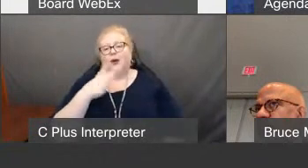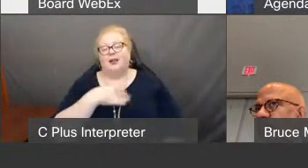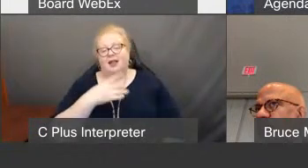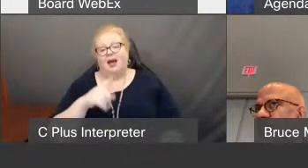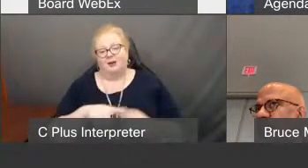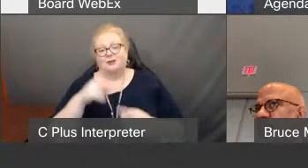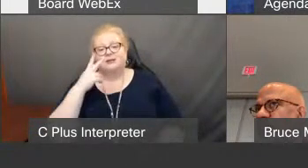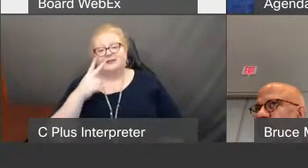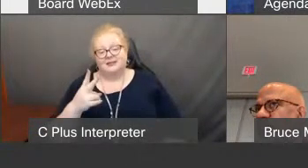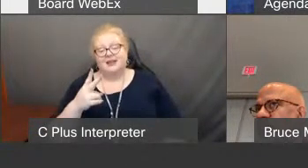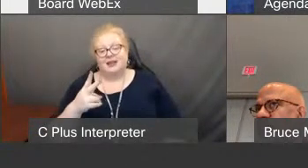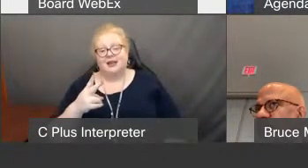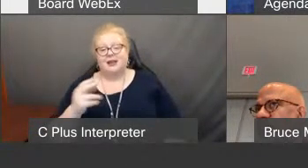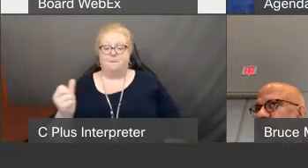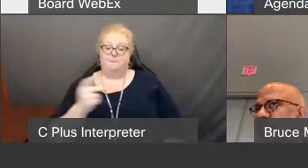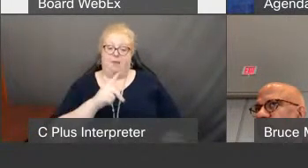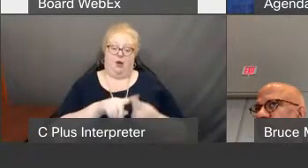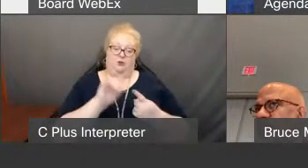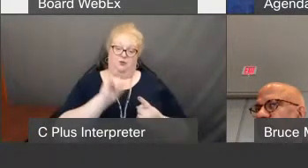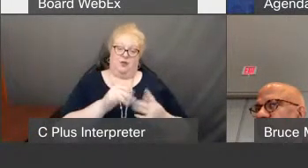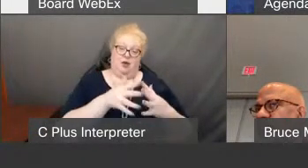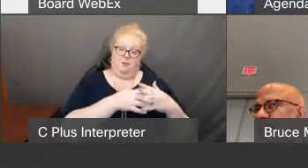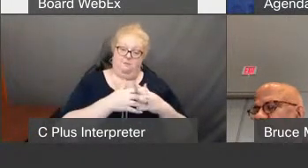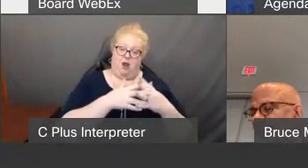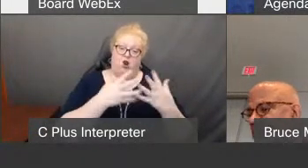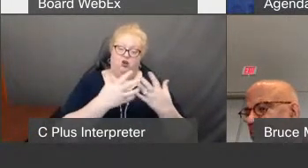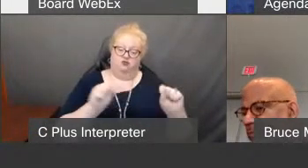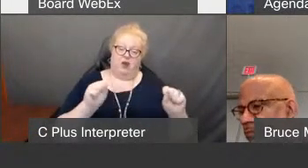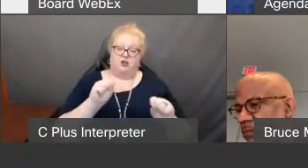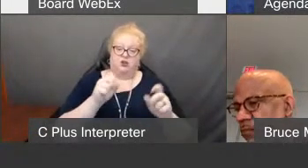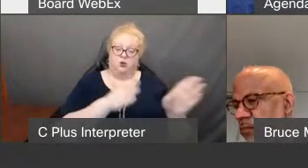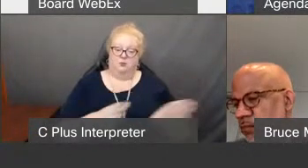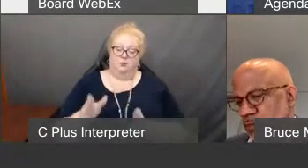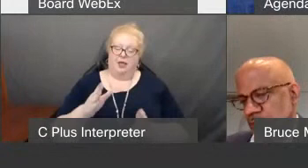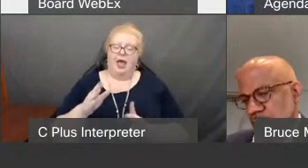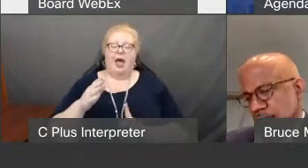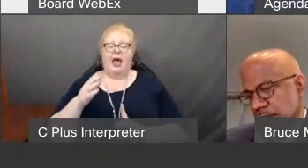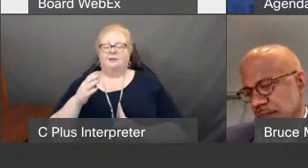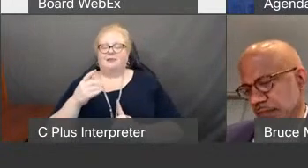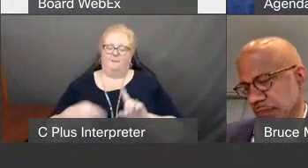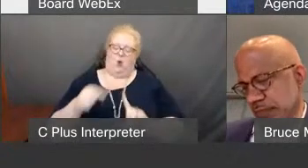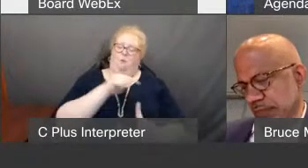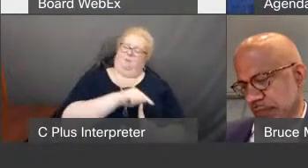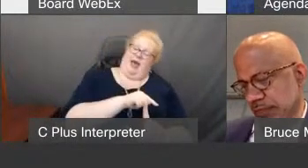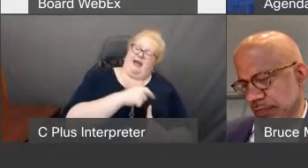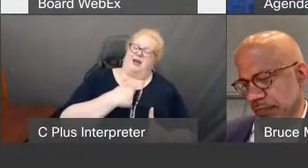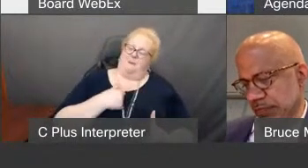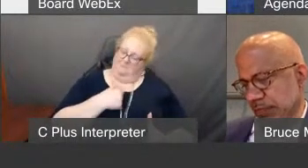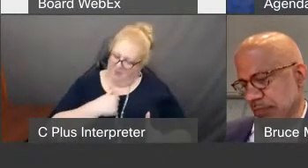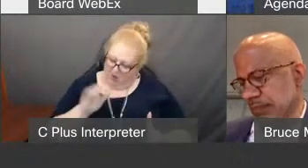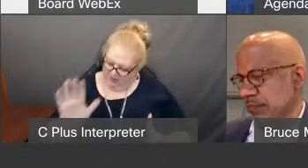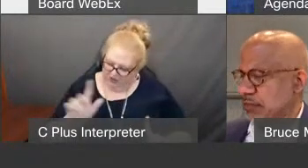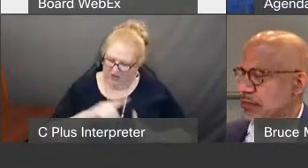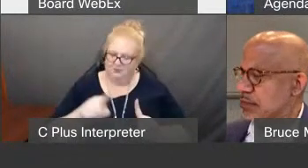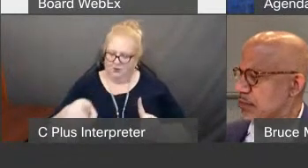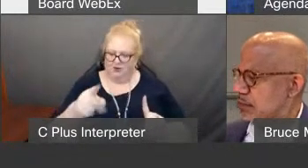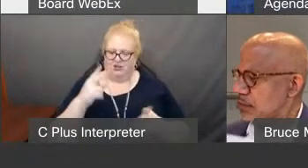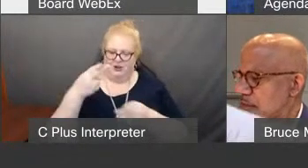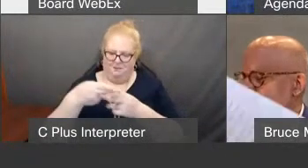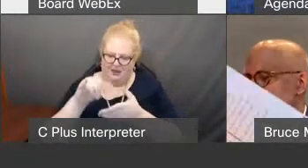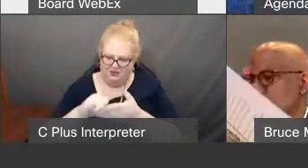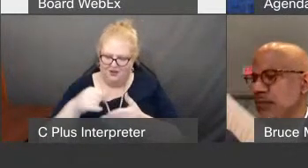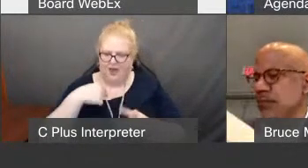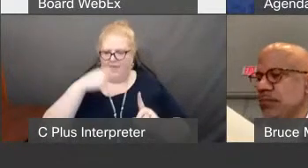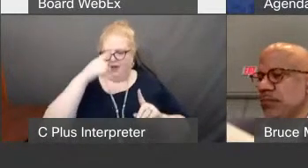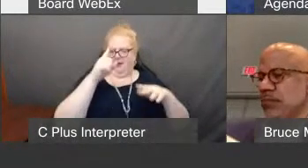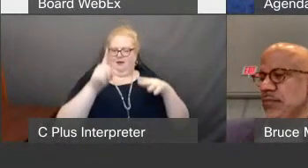to this American Rescue Plan, us look at that. And I apologize, but that just thought just popped into my head when she brought that up, because I